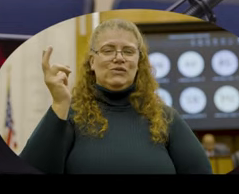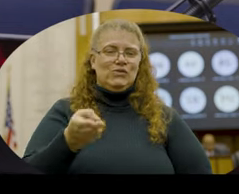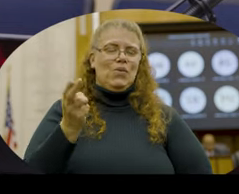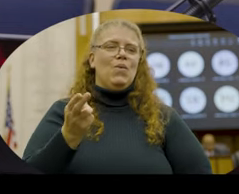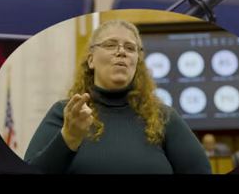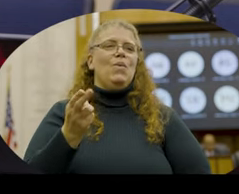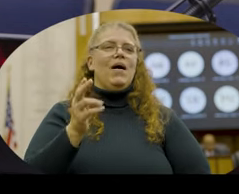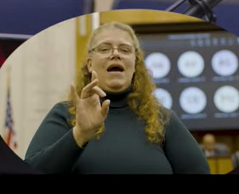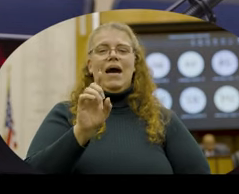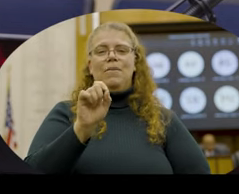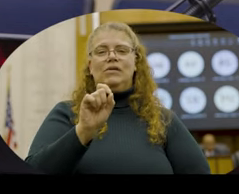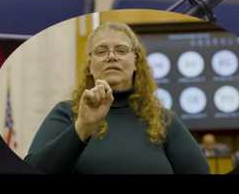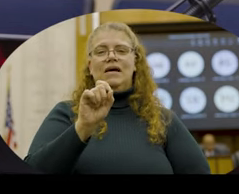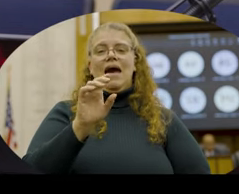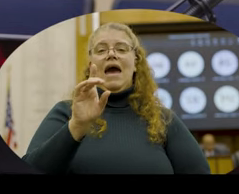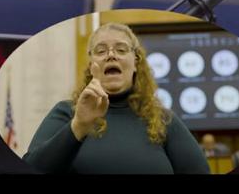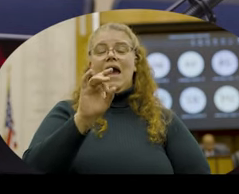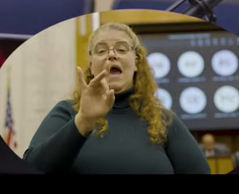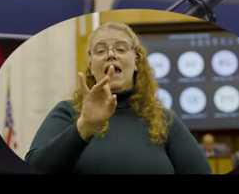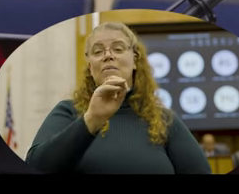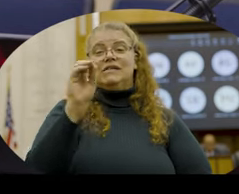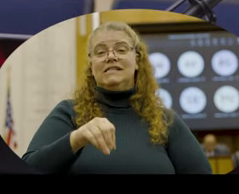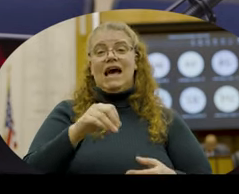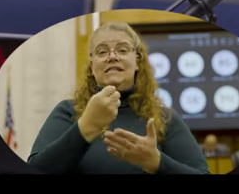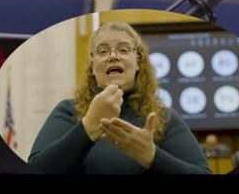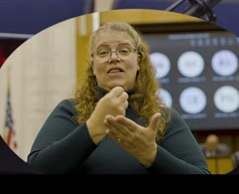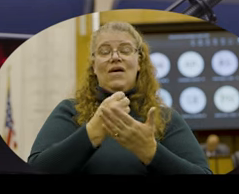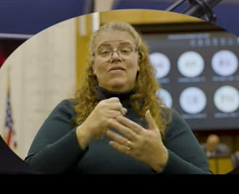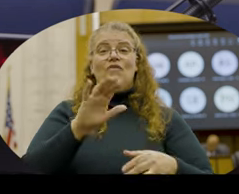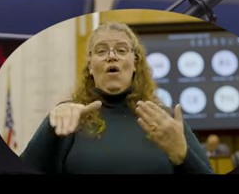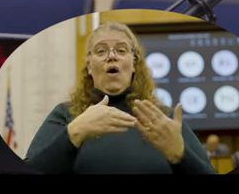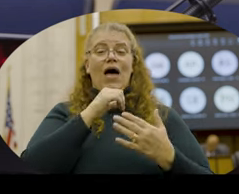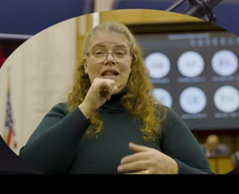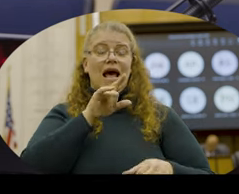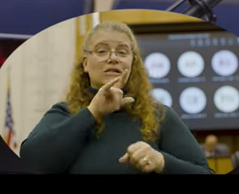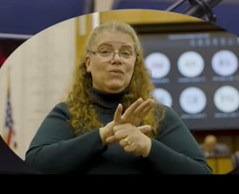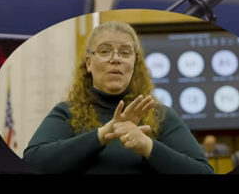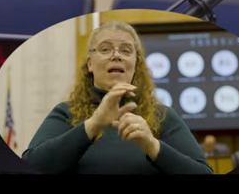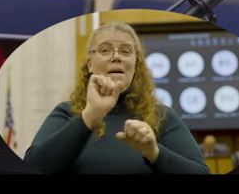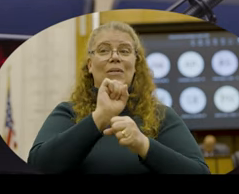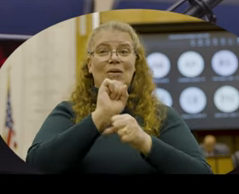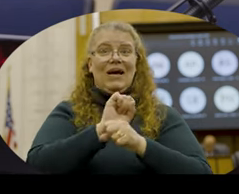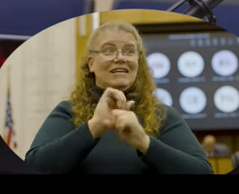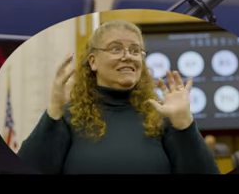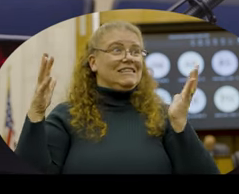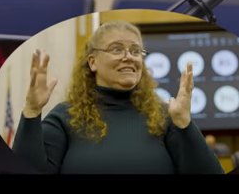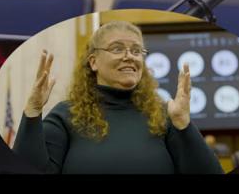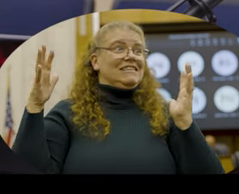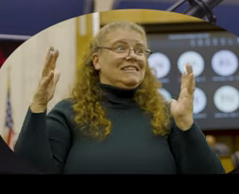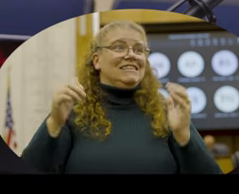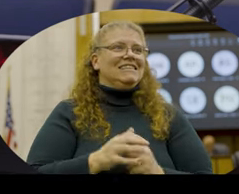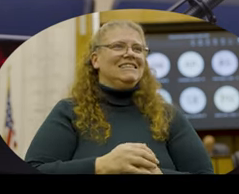Lastly, we're also including $6 million for the completion of Southside Community Center, which will become a